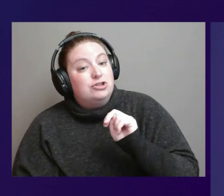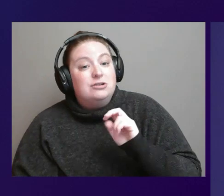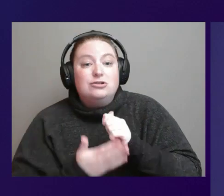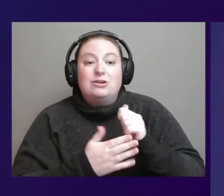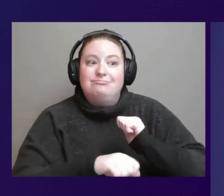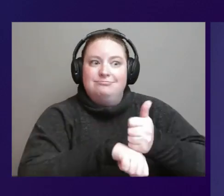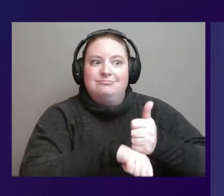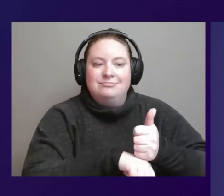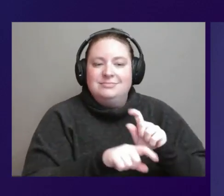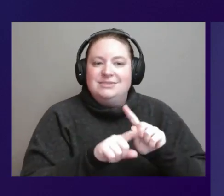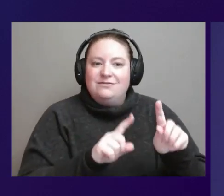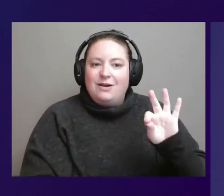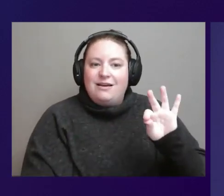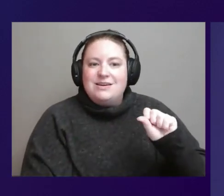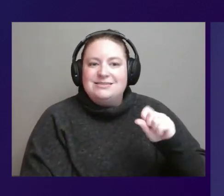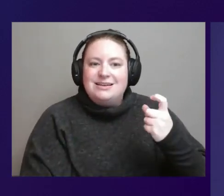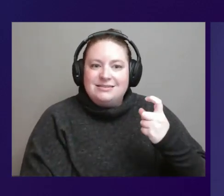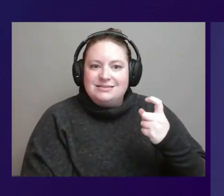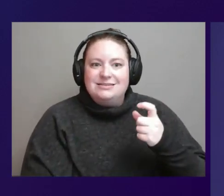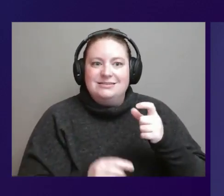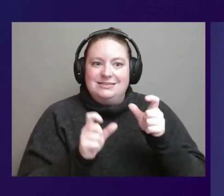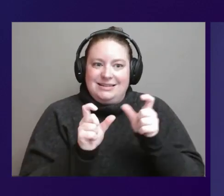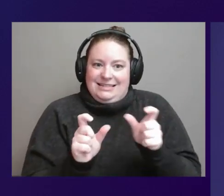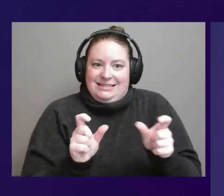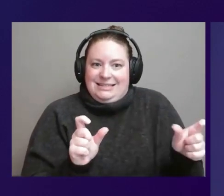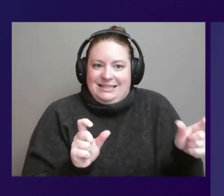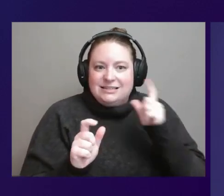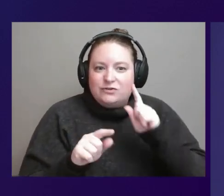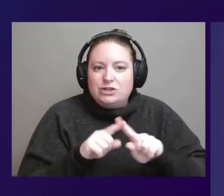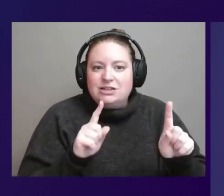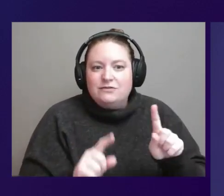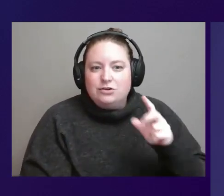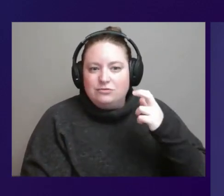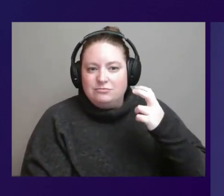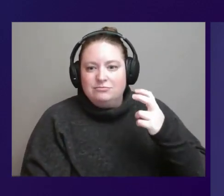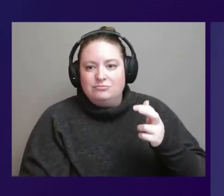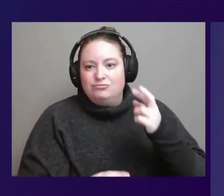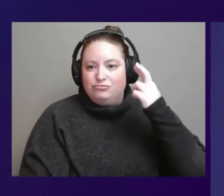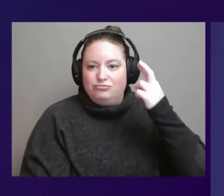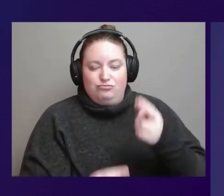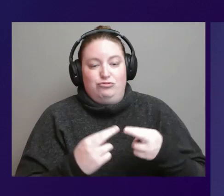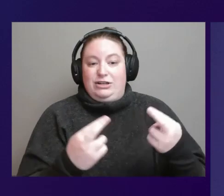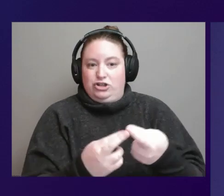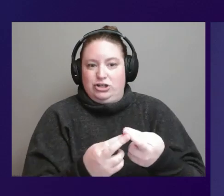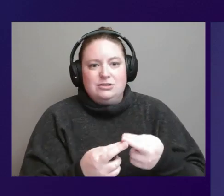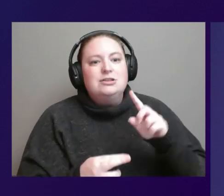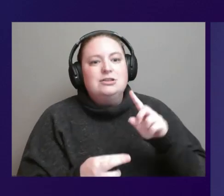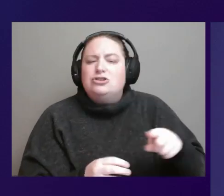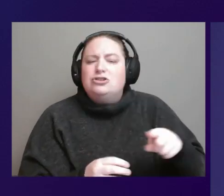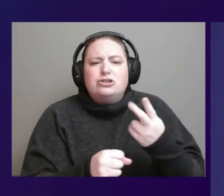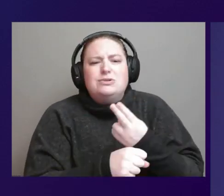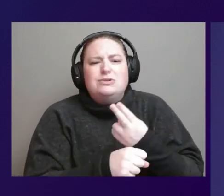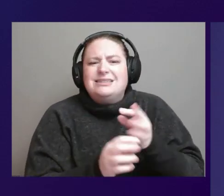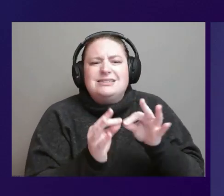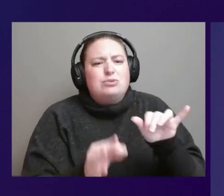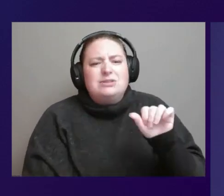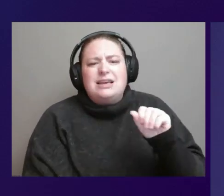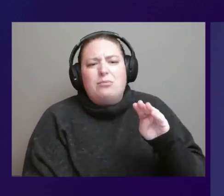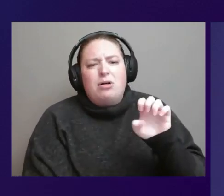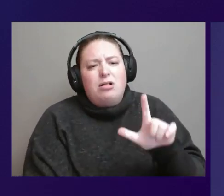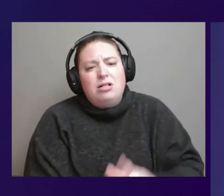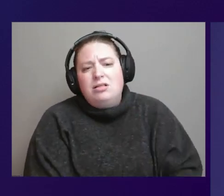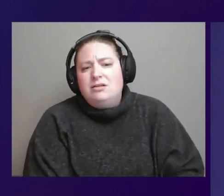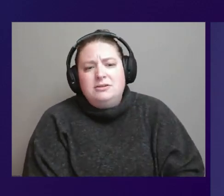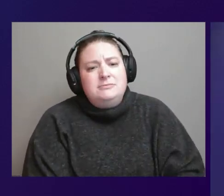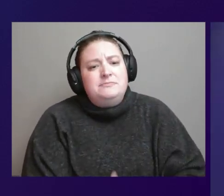ONTAP instances across regions, and much, much more just using some simple YAML. So as long as you've got that the VPC setup stuff in place, it